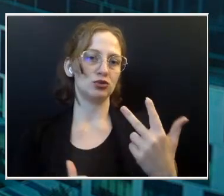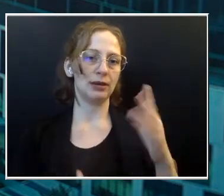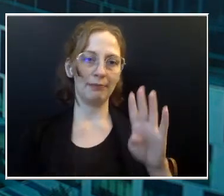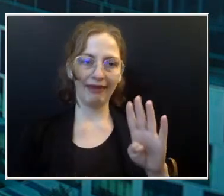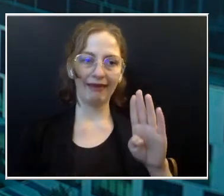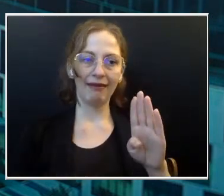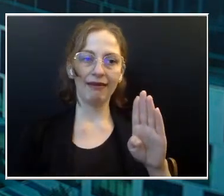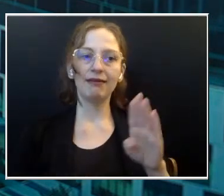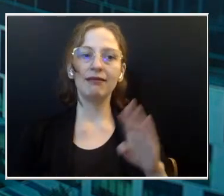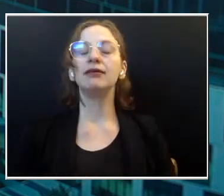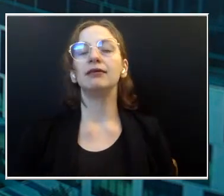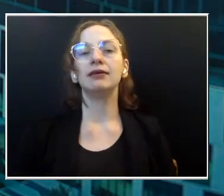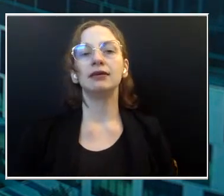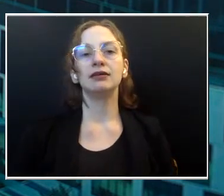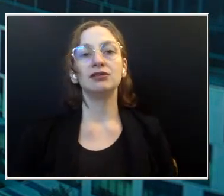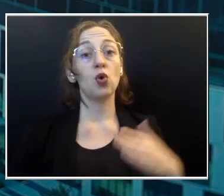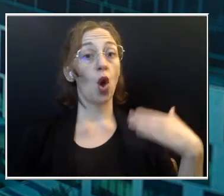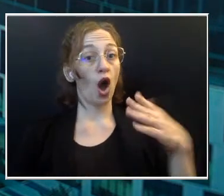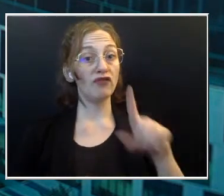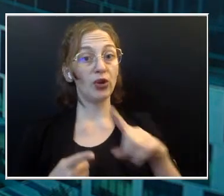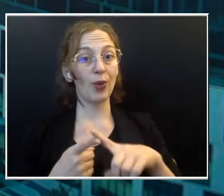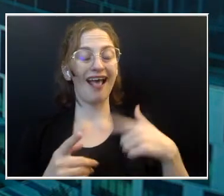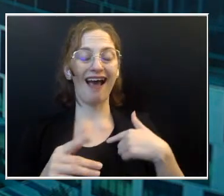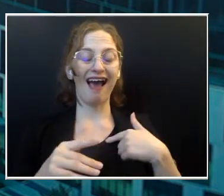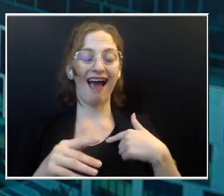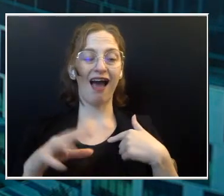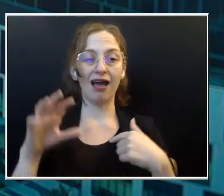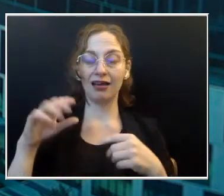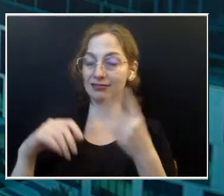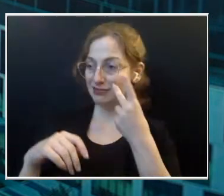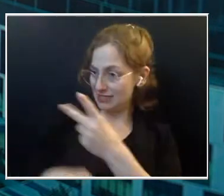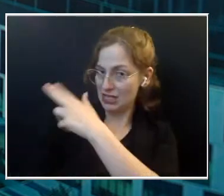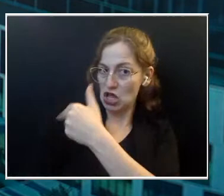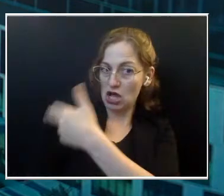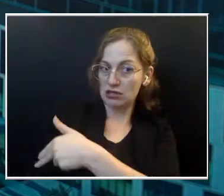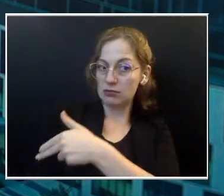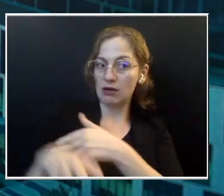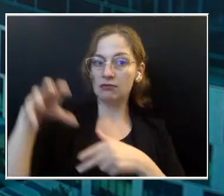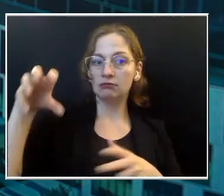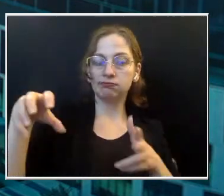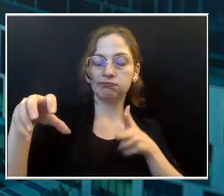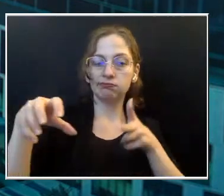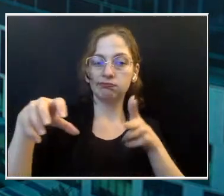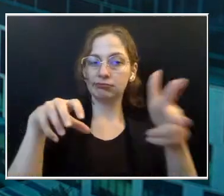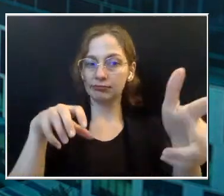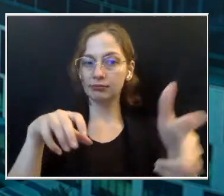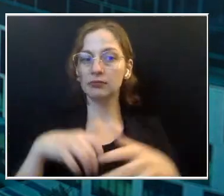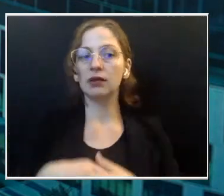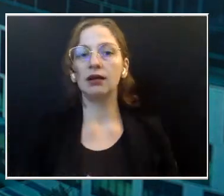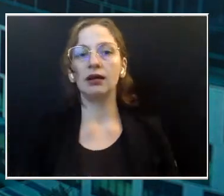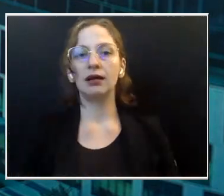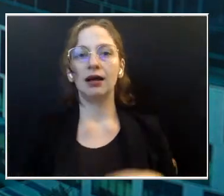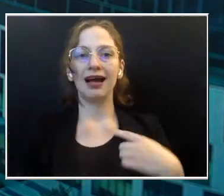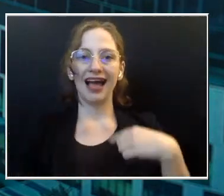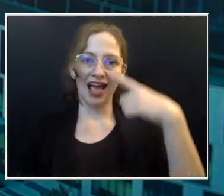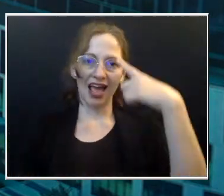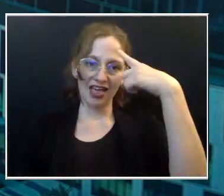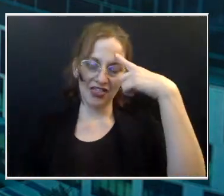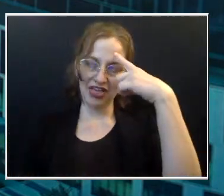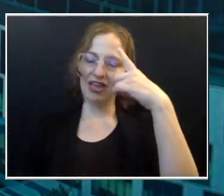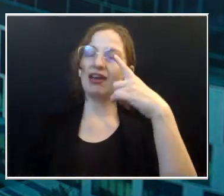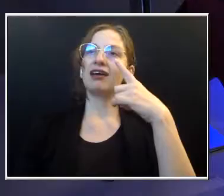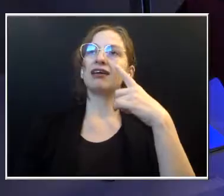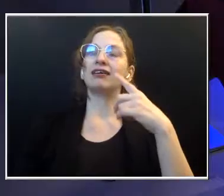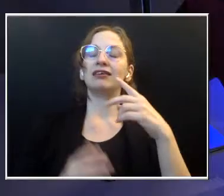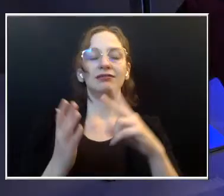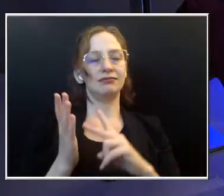like, I think that's where I lost my breasts. But before the thought leaves my mind, I'm like, that's where my life was spared. Yeah, so